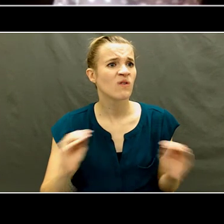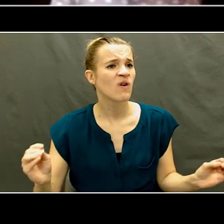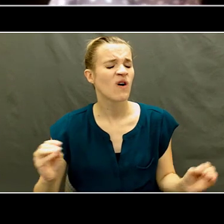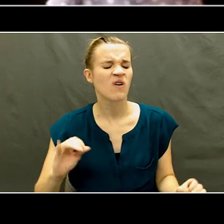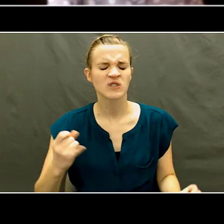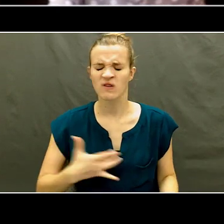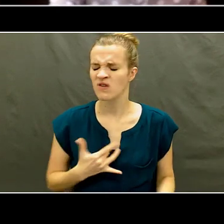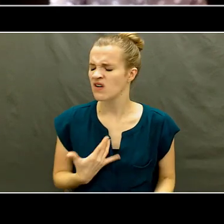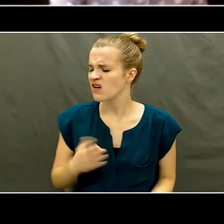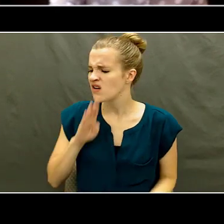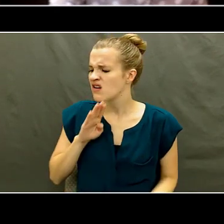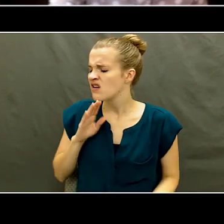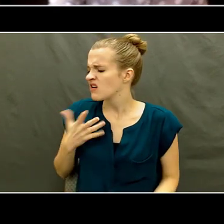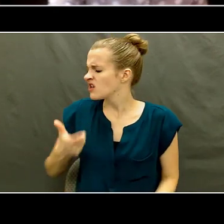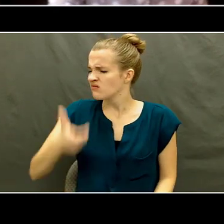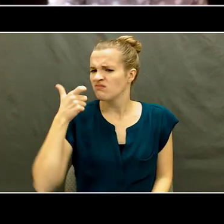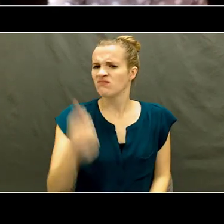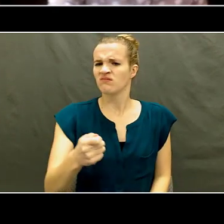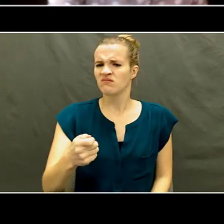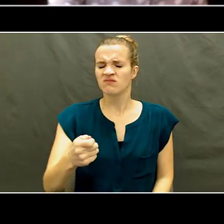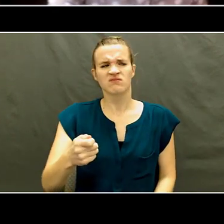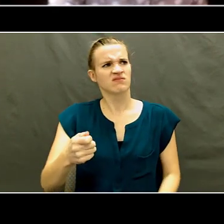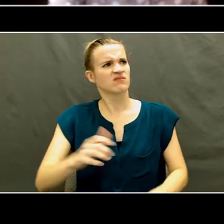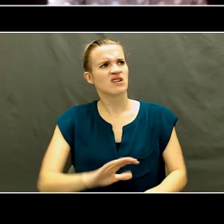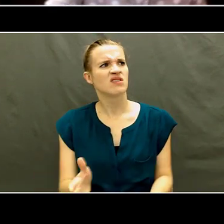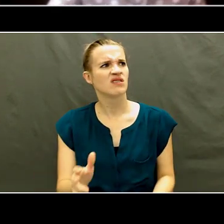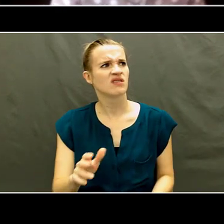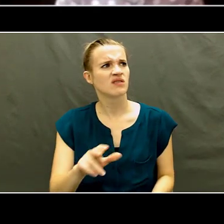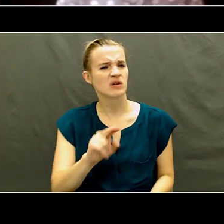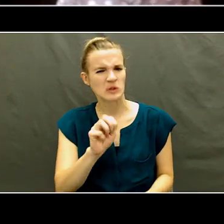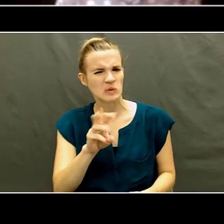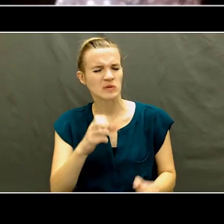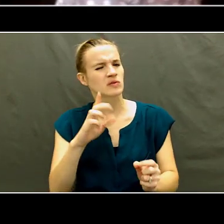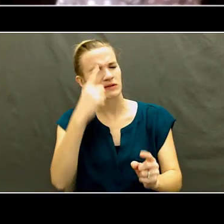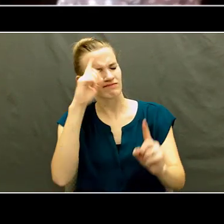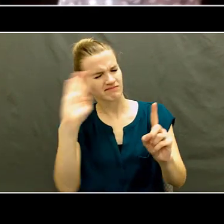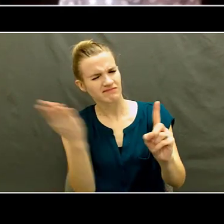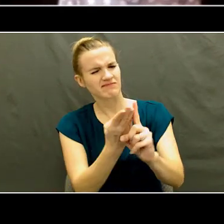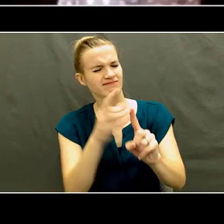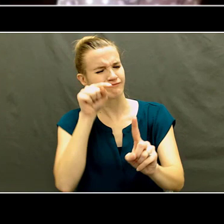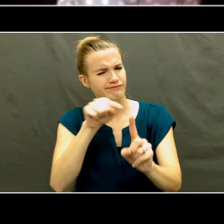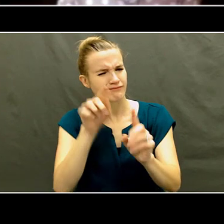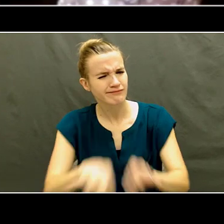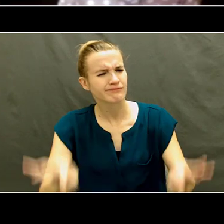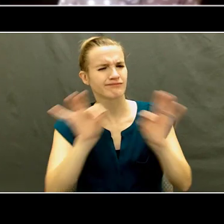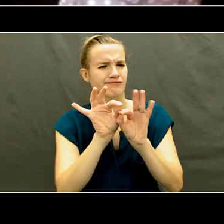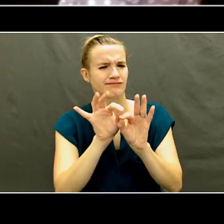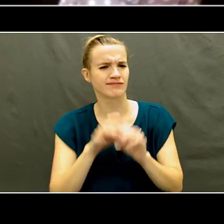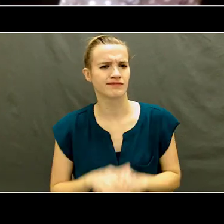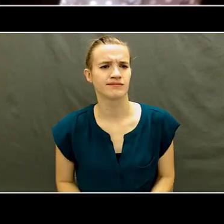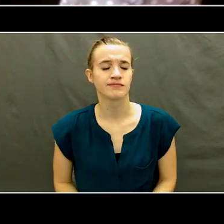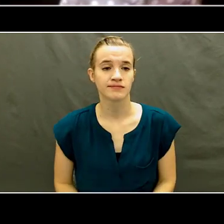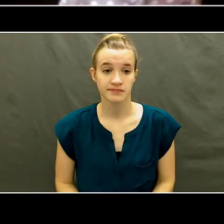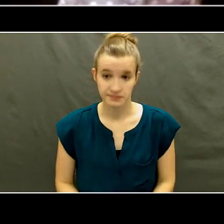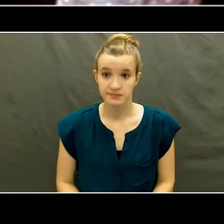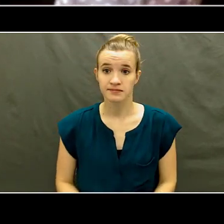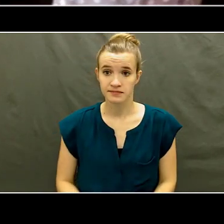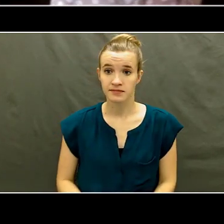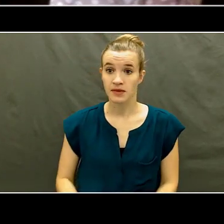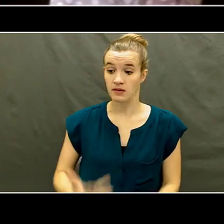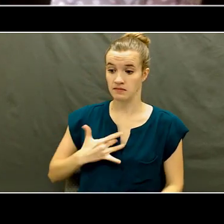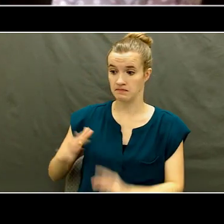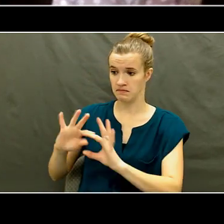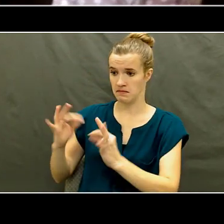could change reporters' minds on what's worth talking about. Instead, the Keelans get their updates about the ADA